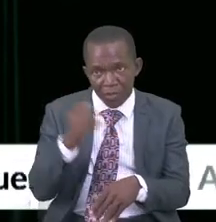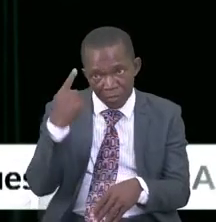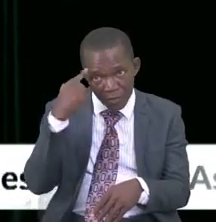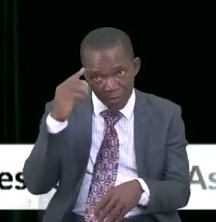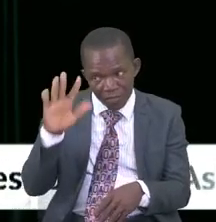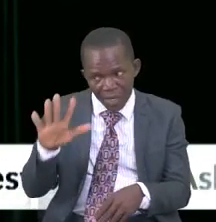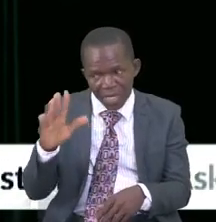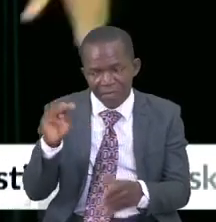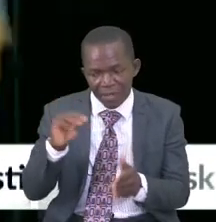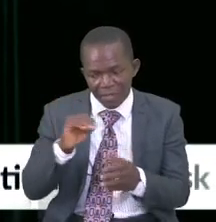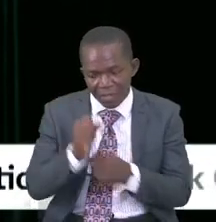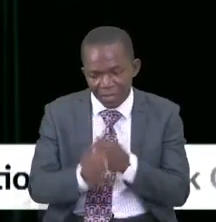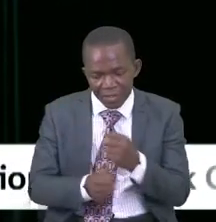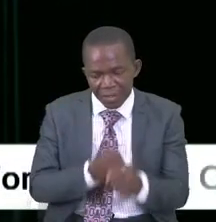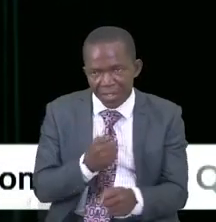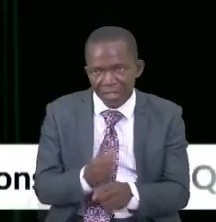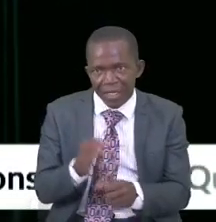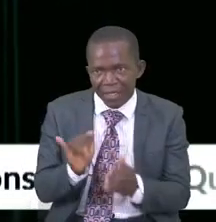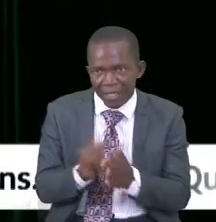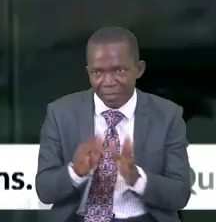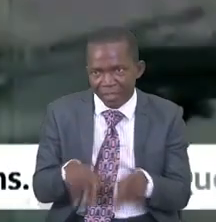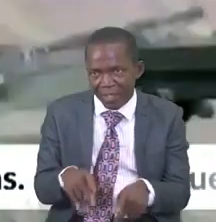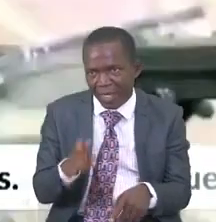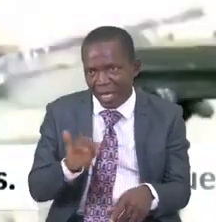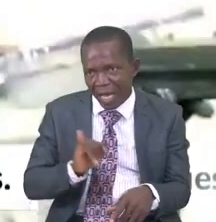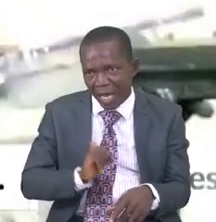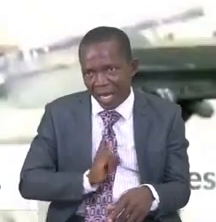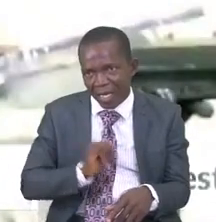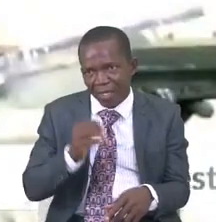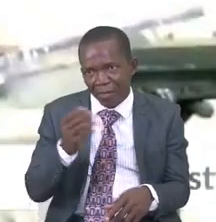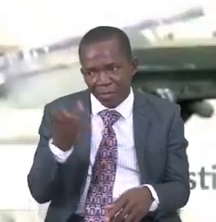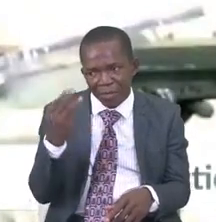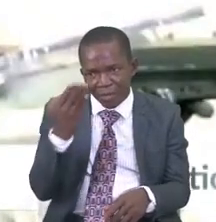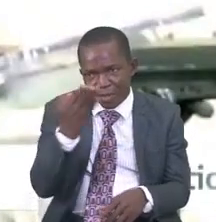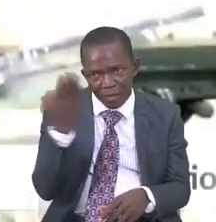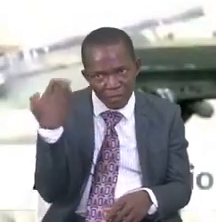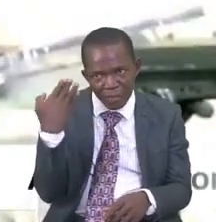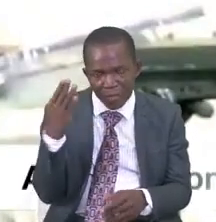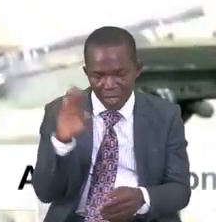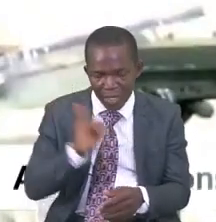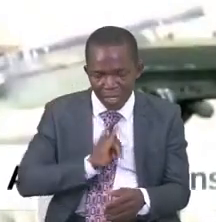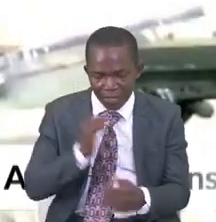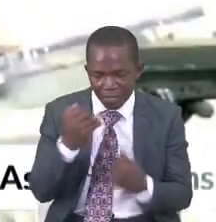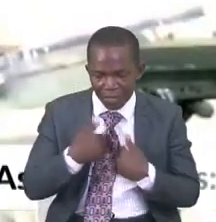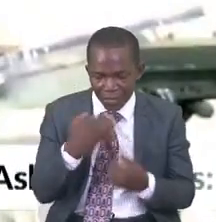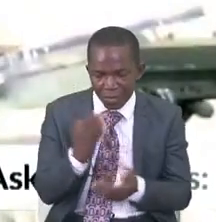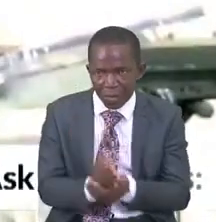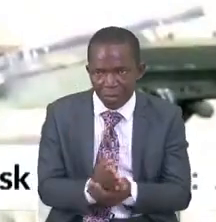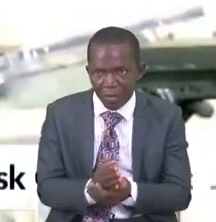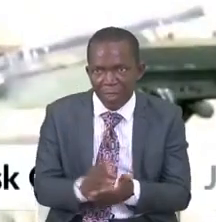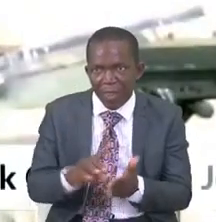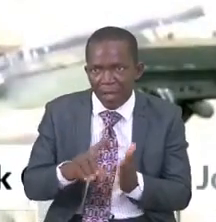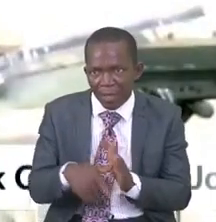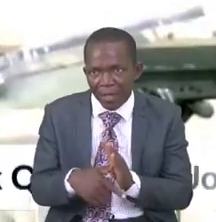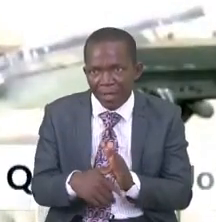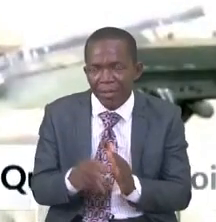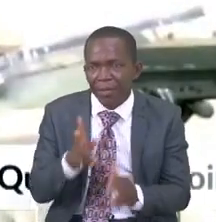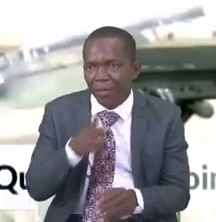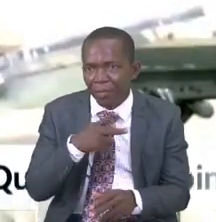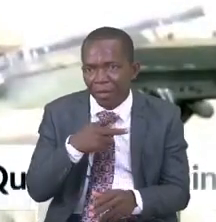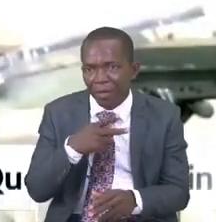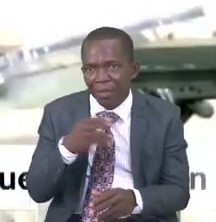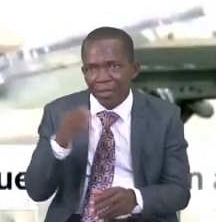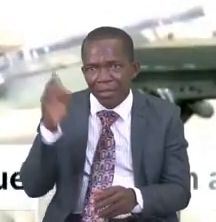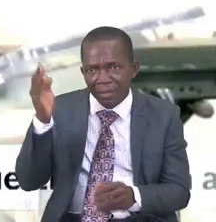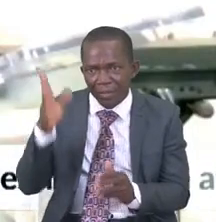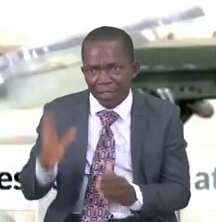of, he mentioned the church and all of that. And I waited for him. And I told him, I said, do you know what? He said, but since then, I haven't